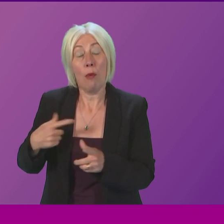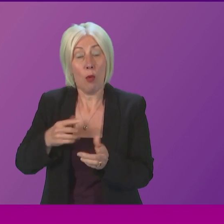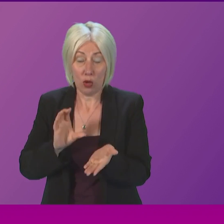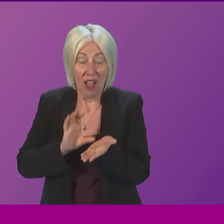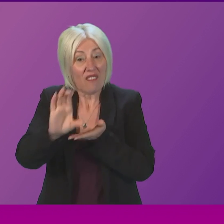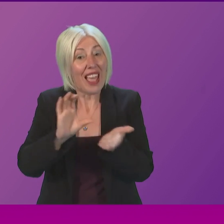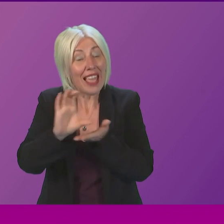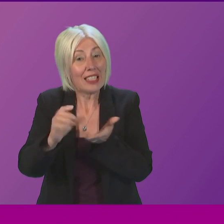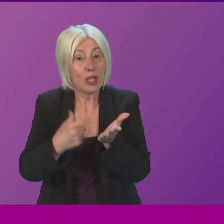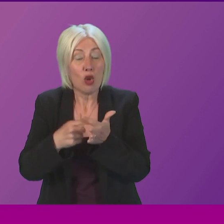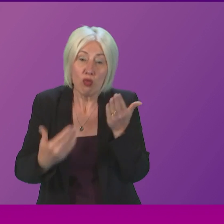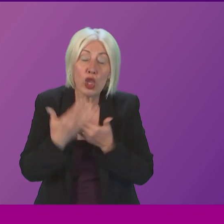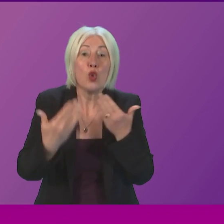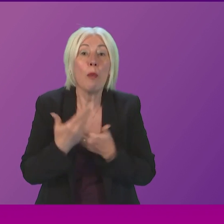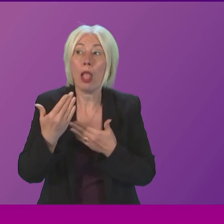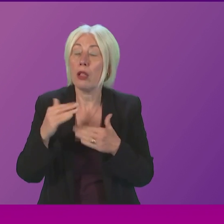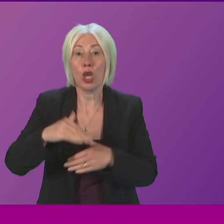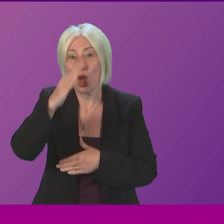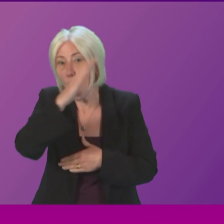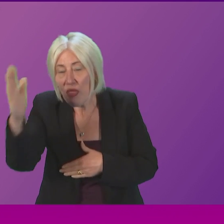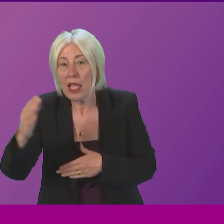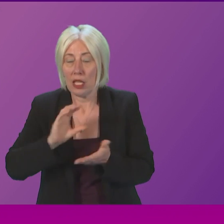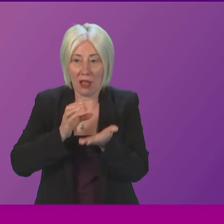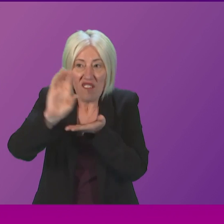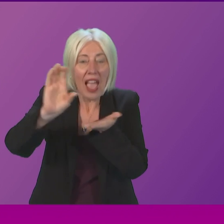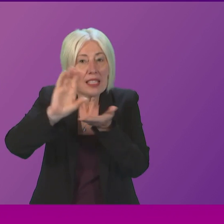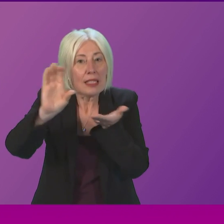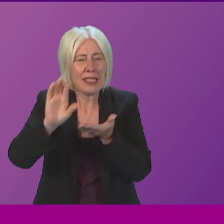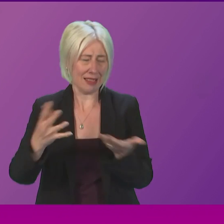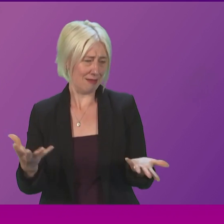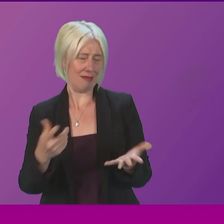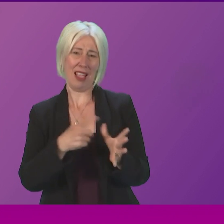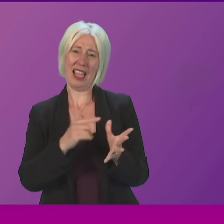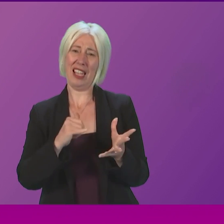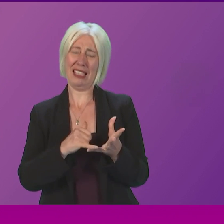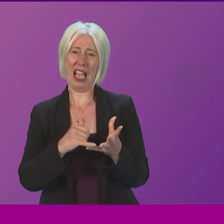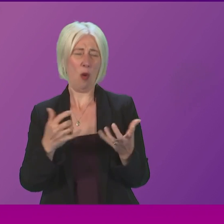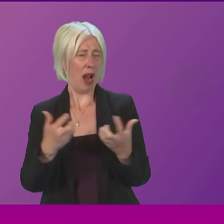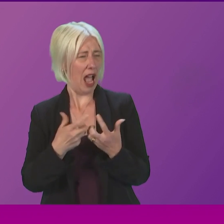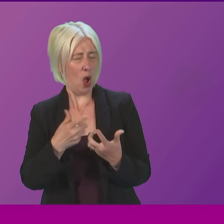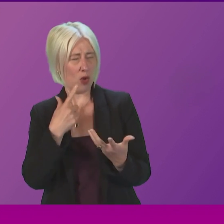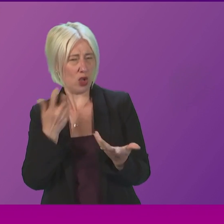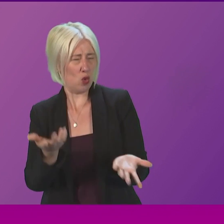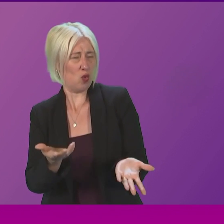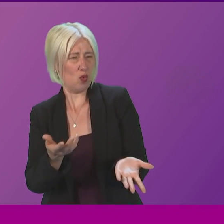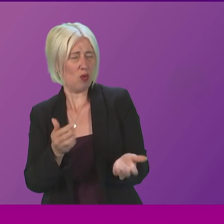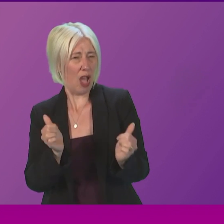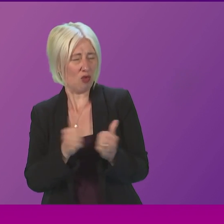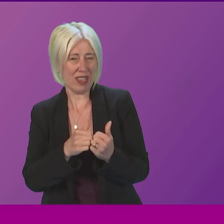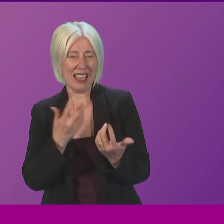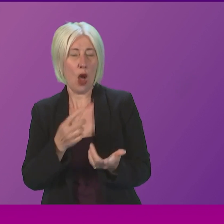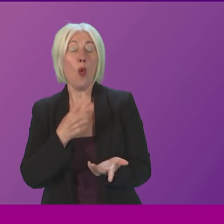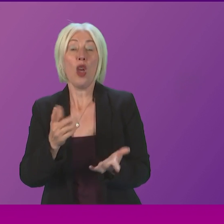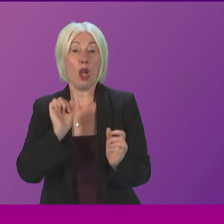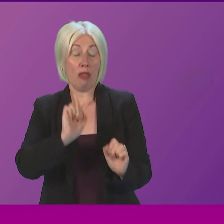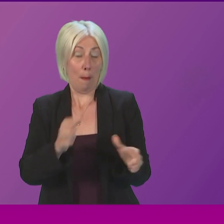renewables, when it comes to investing in our North East, how on earth does Anna Sarwar square that with the fact that his party has just